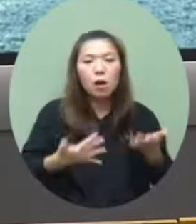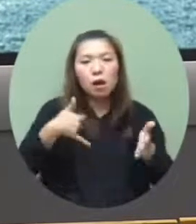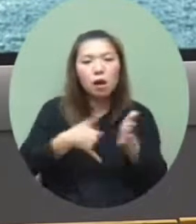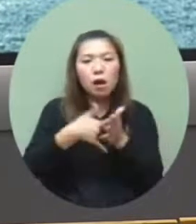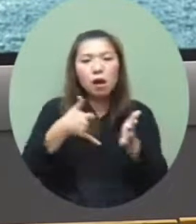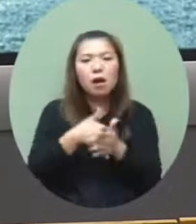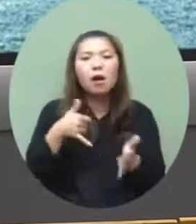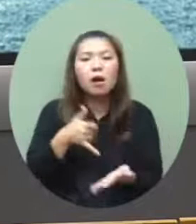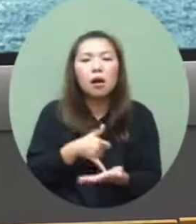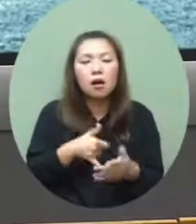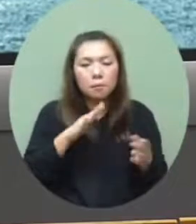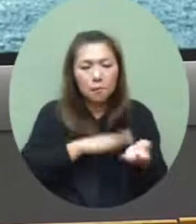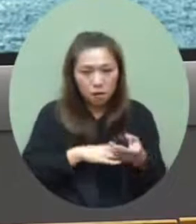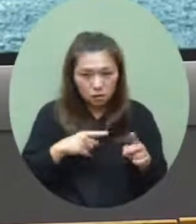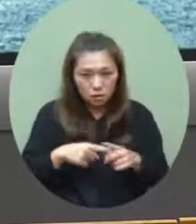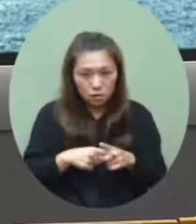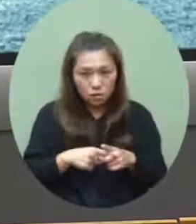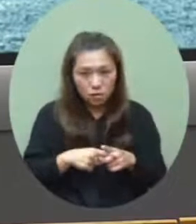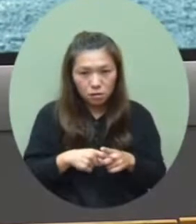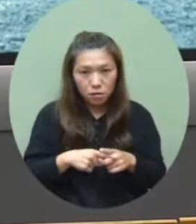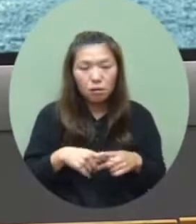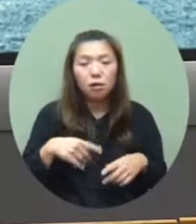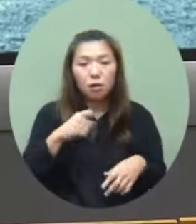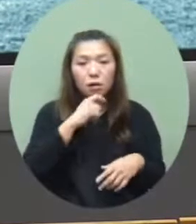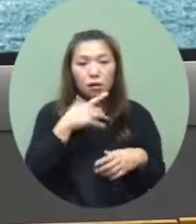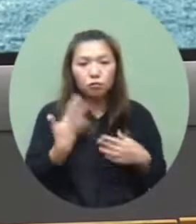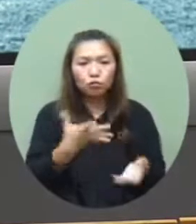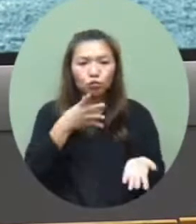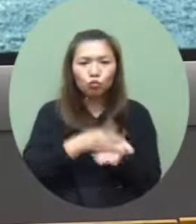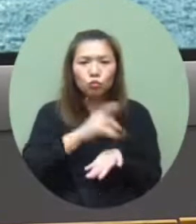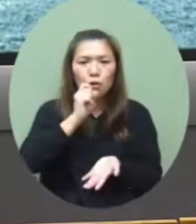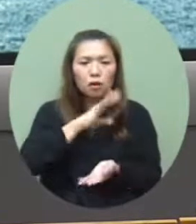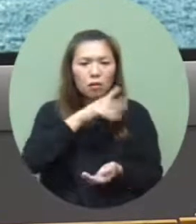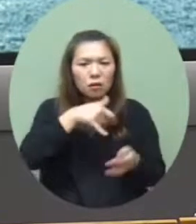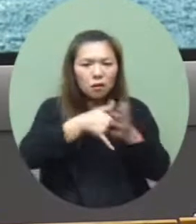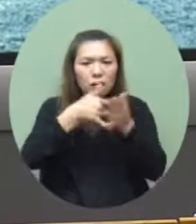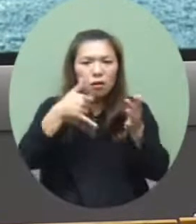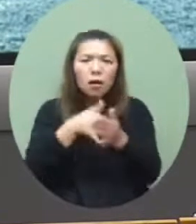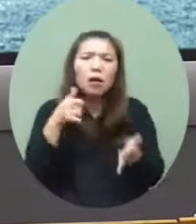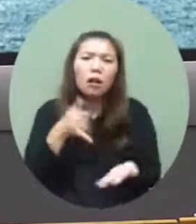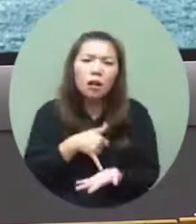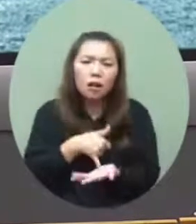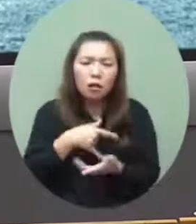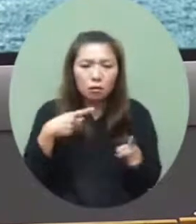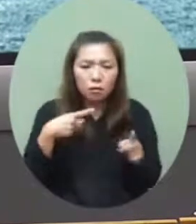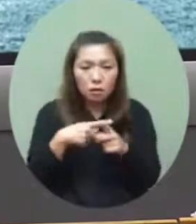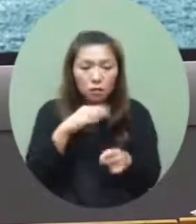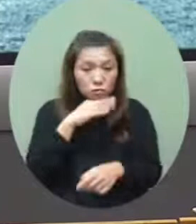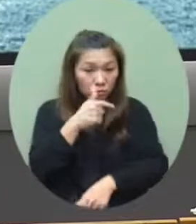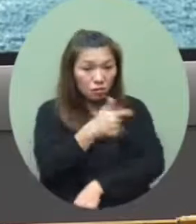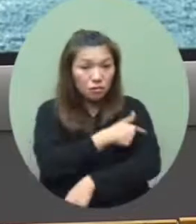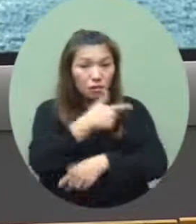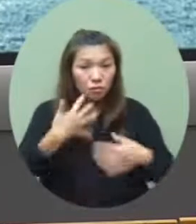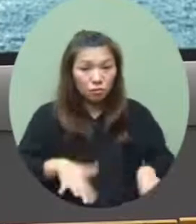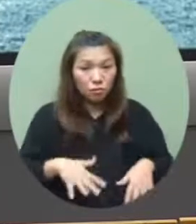organ transplant patients, the hematology patients, and some of them are